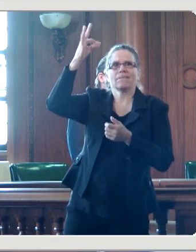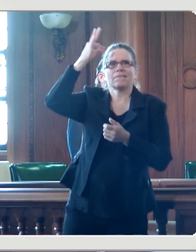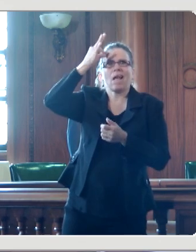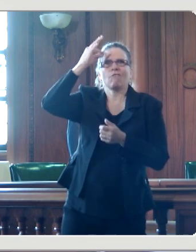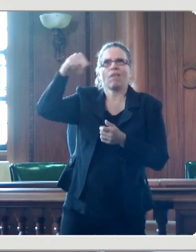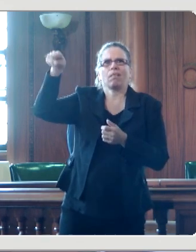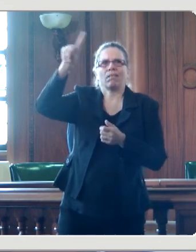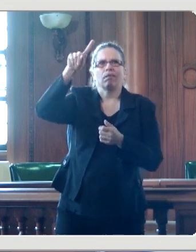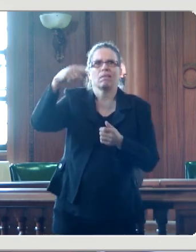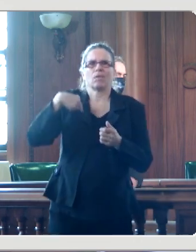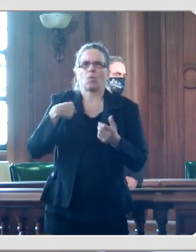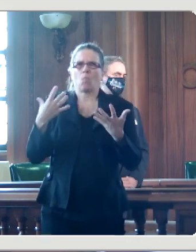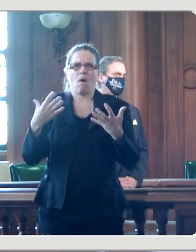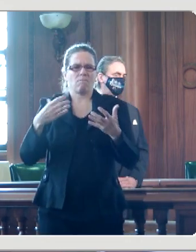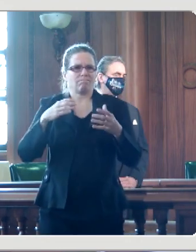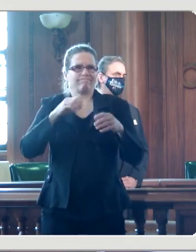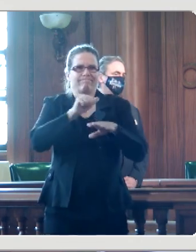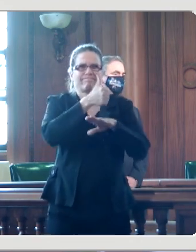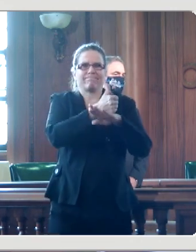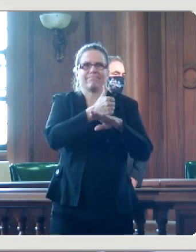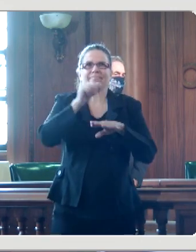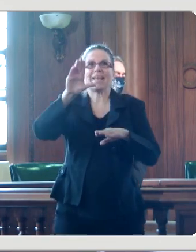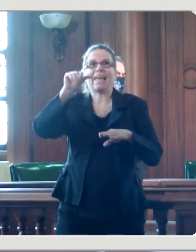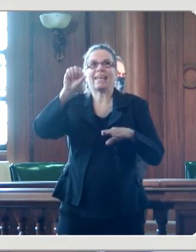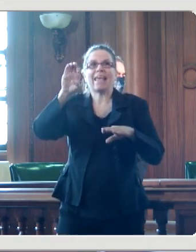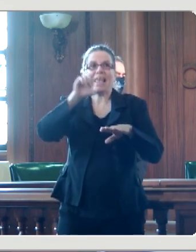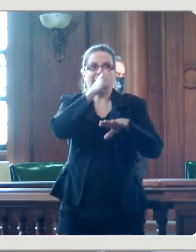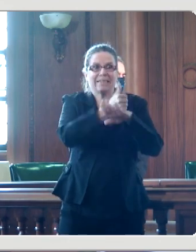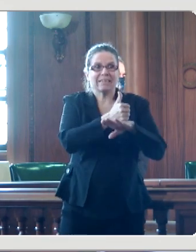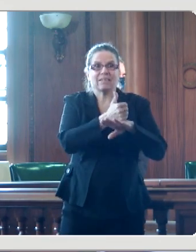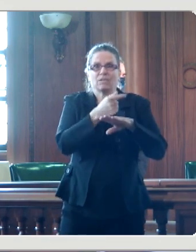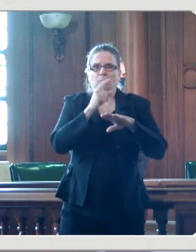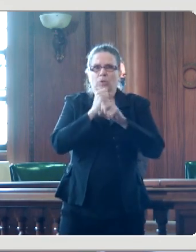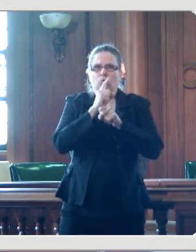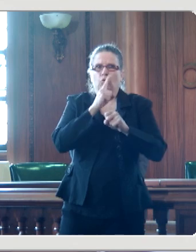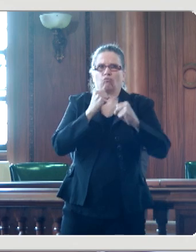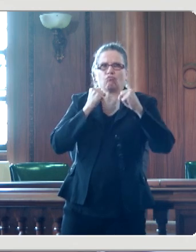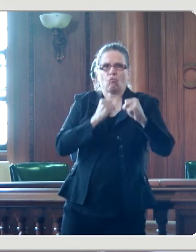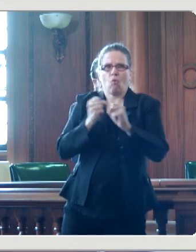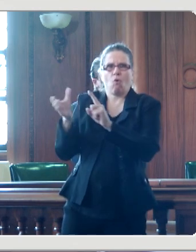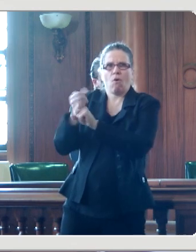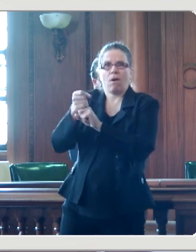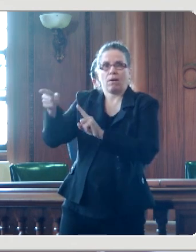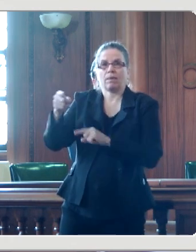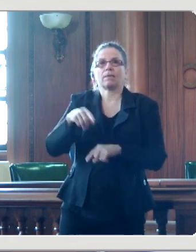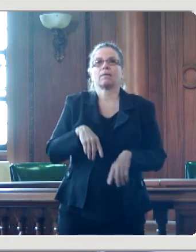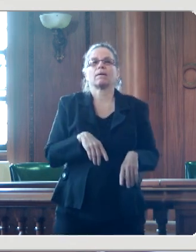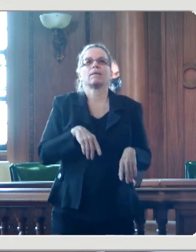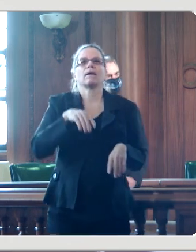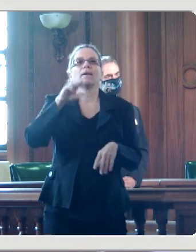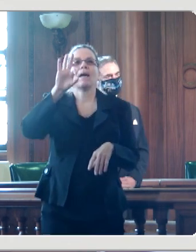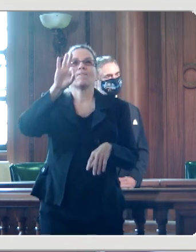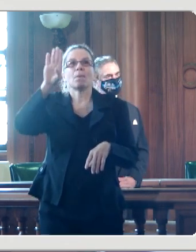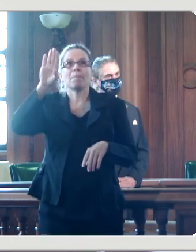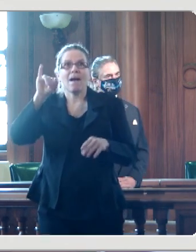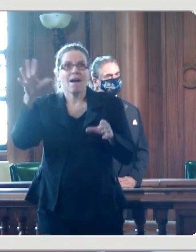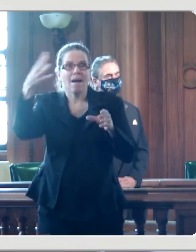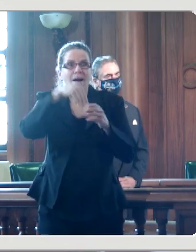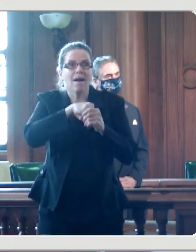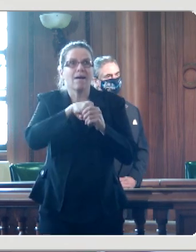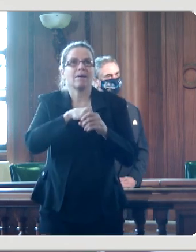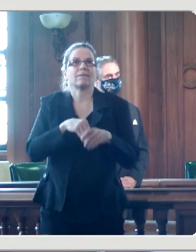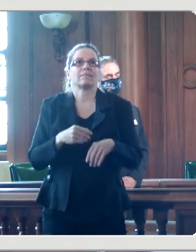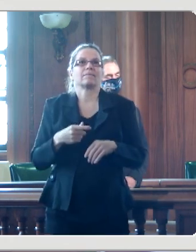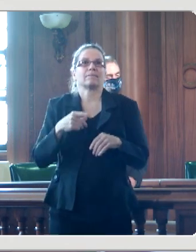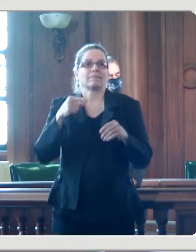all the time. So FBI, ATF, state police, and Springfield Police and Springfield Fire continue to